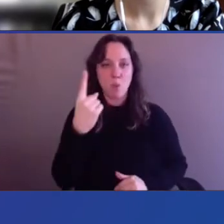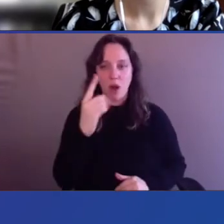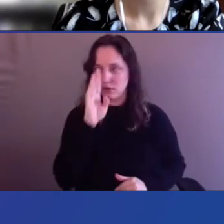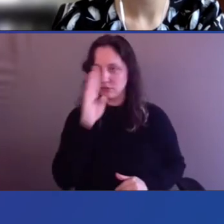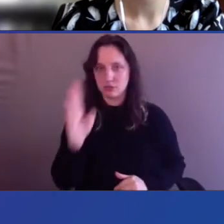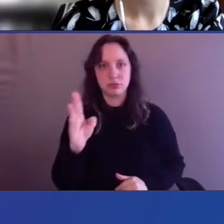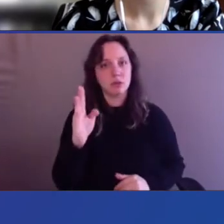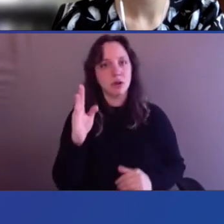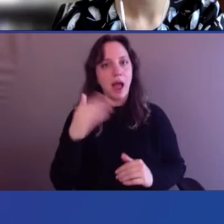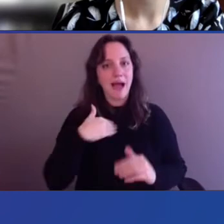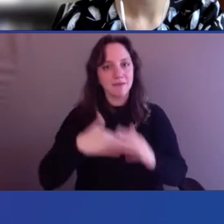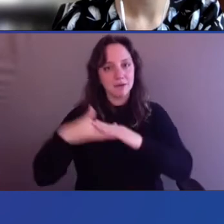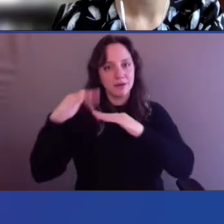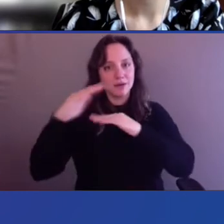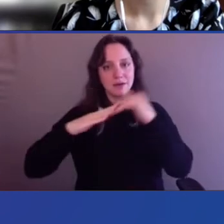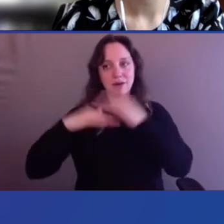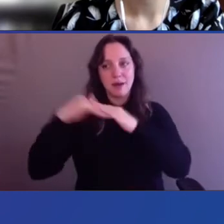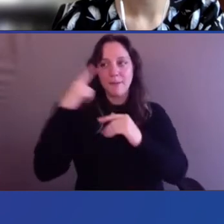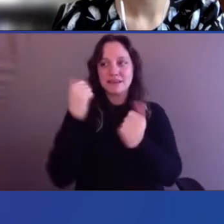So